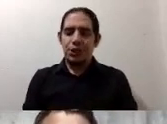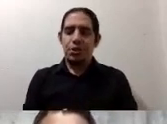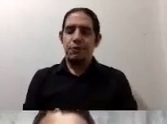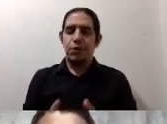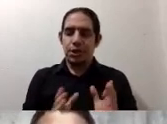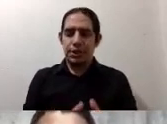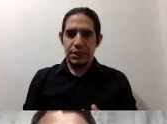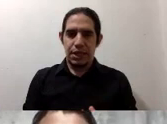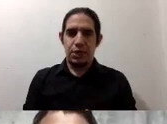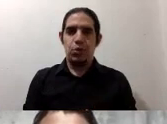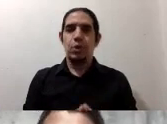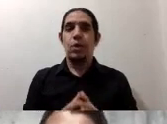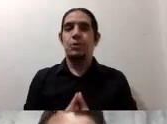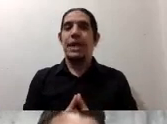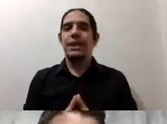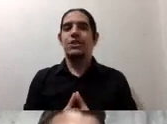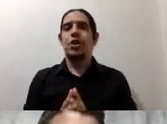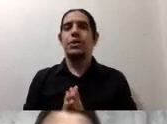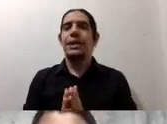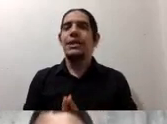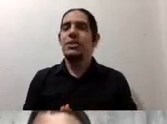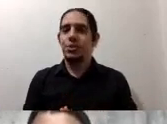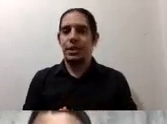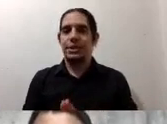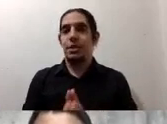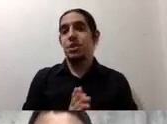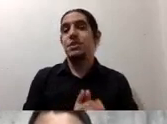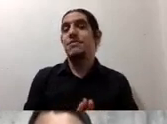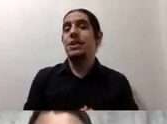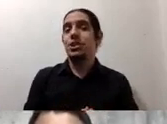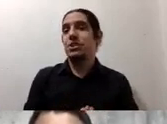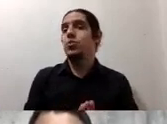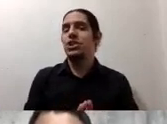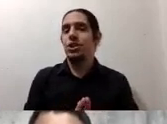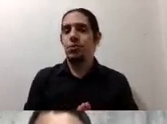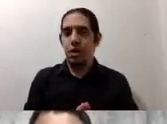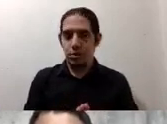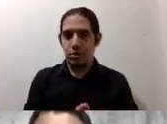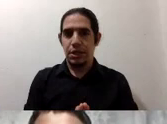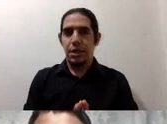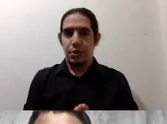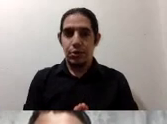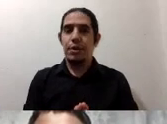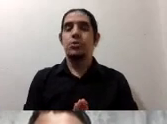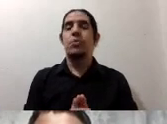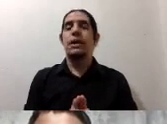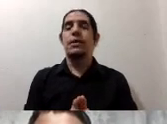The rationale for this study, was based on the interest and motivation which aroused